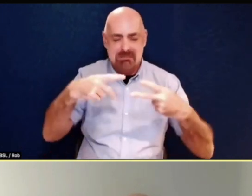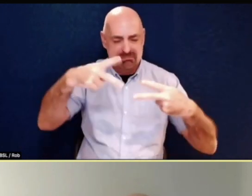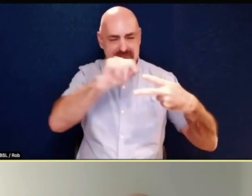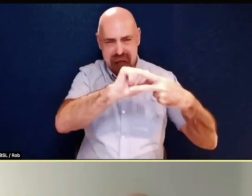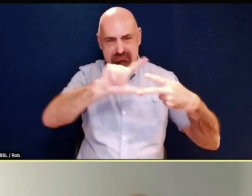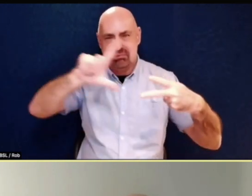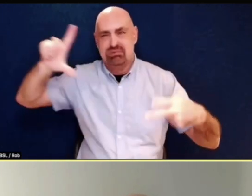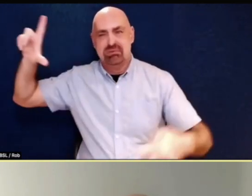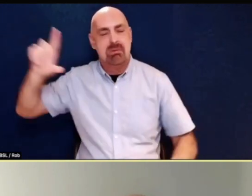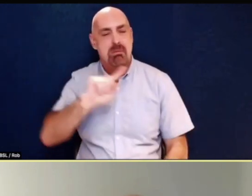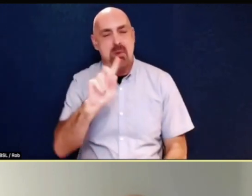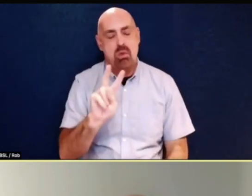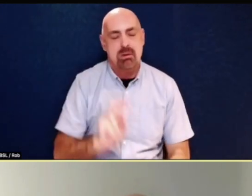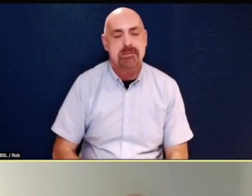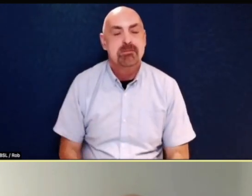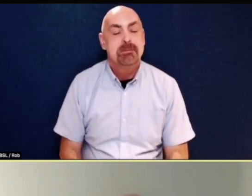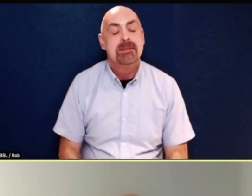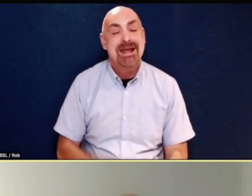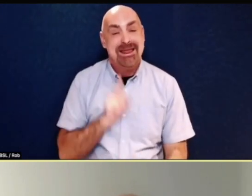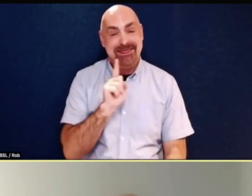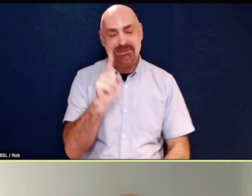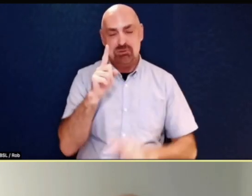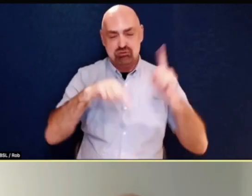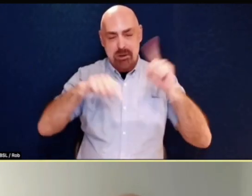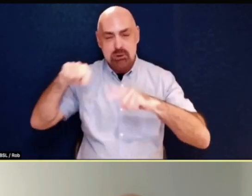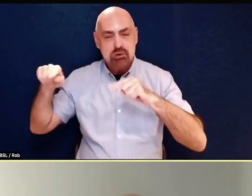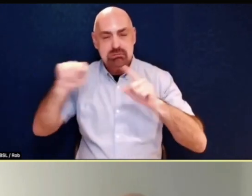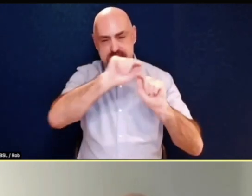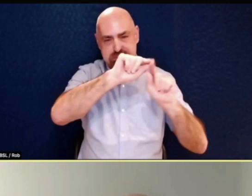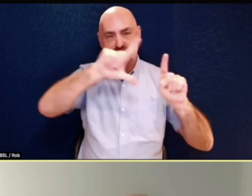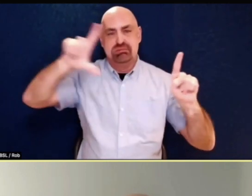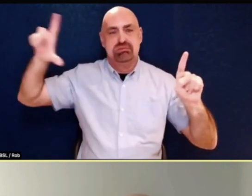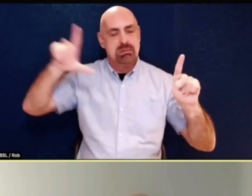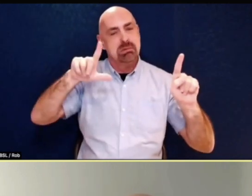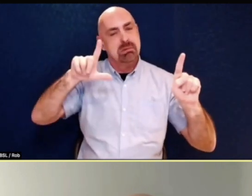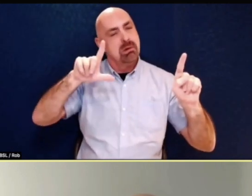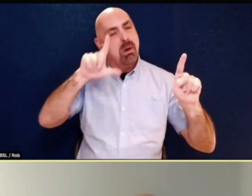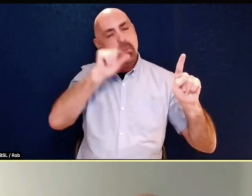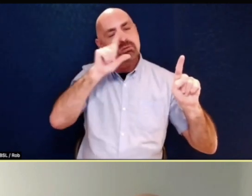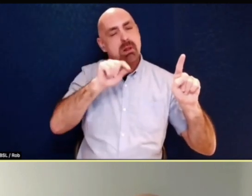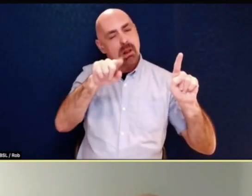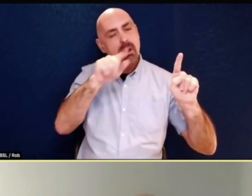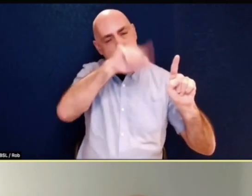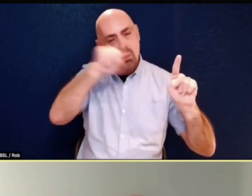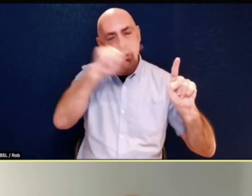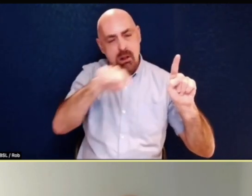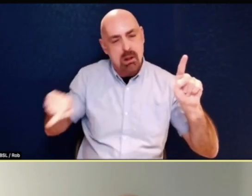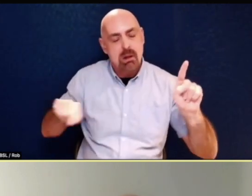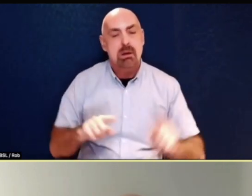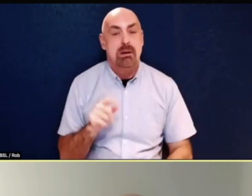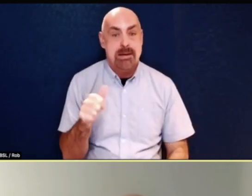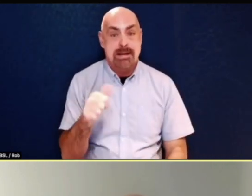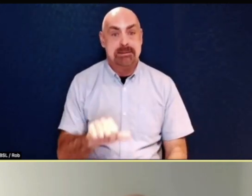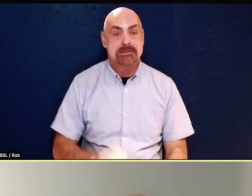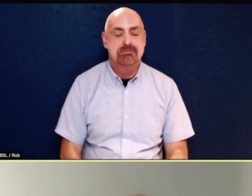happening. And this is the range of possibilities, these outer limits, the range of possibilities. And if we go on to the next